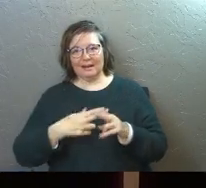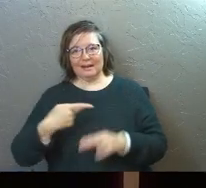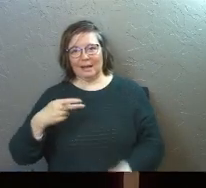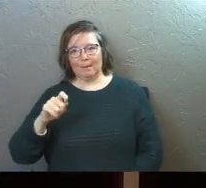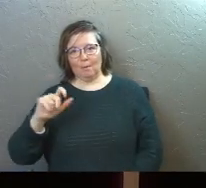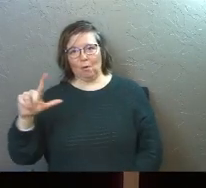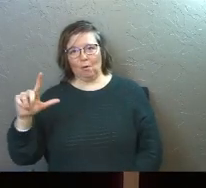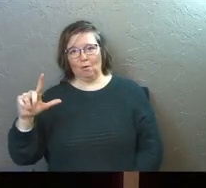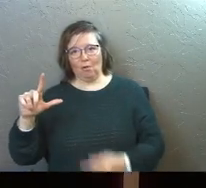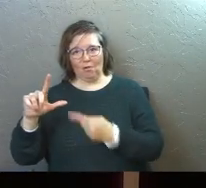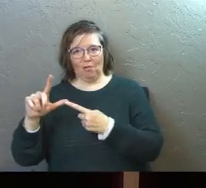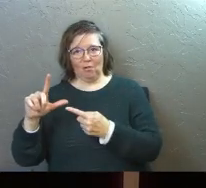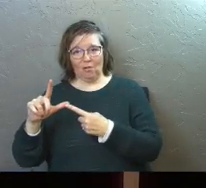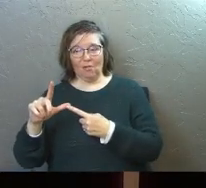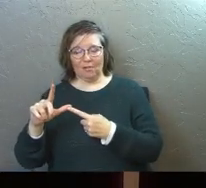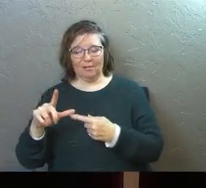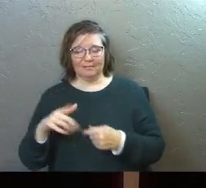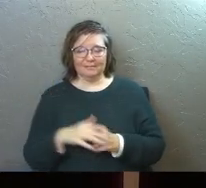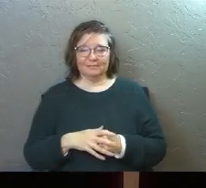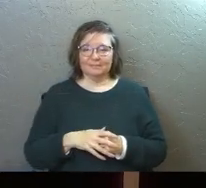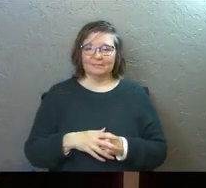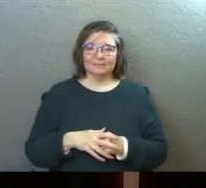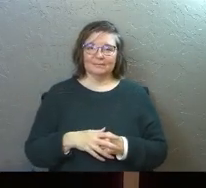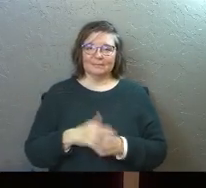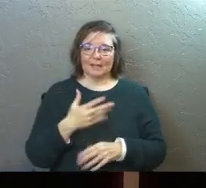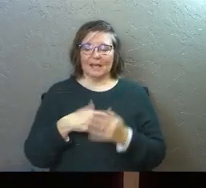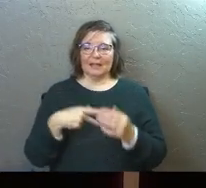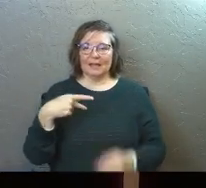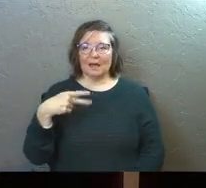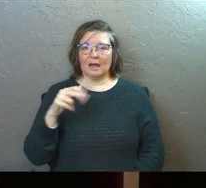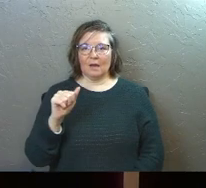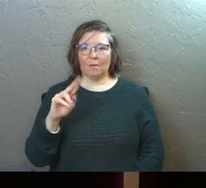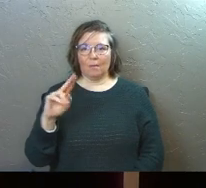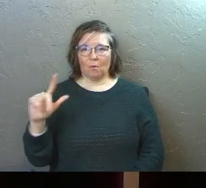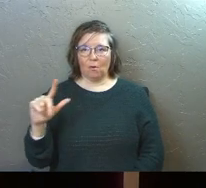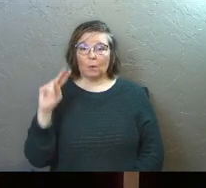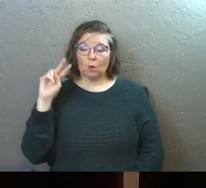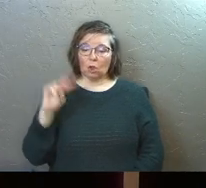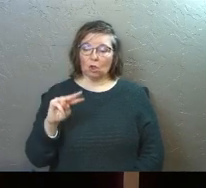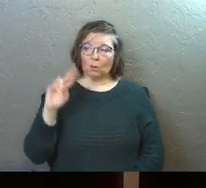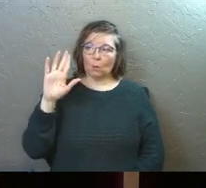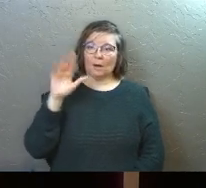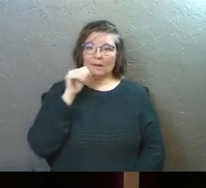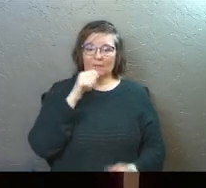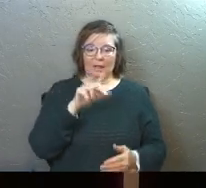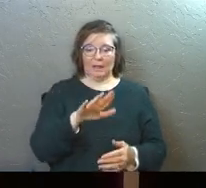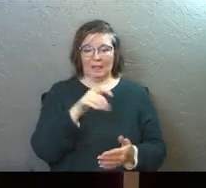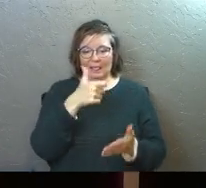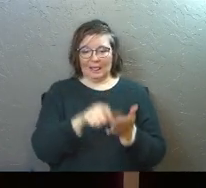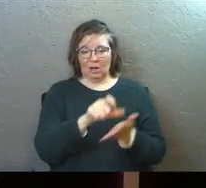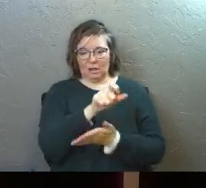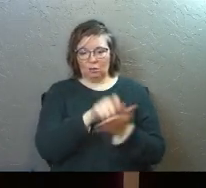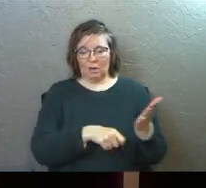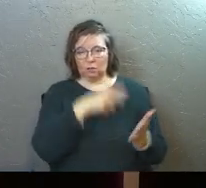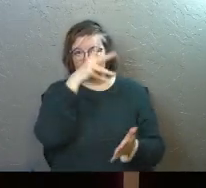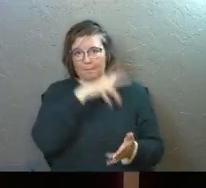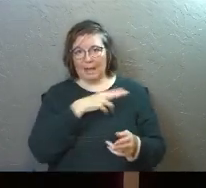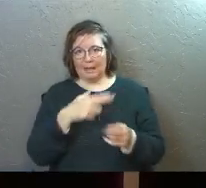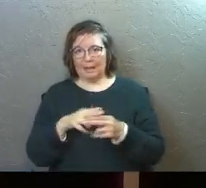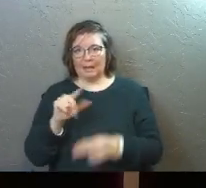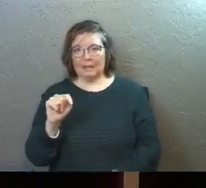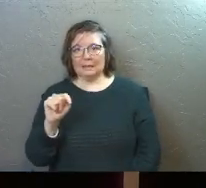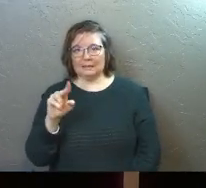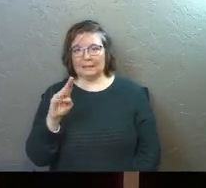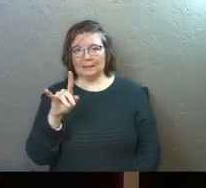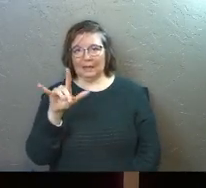Paul. Paul is present today, okay? We're going to hang out with Paul. And we're going to look at a letter that he writes to a guy named Timothy. And